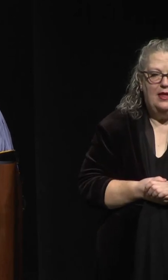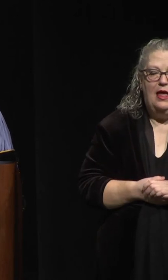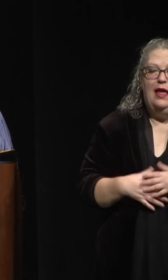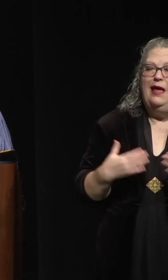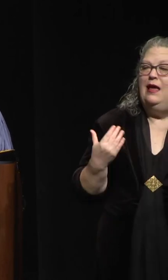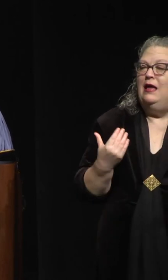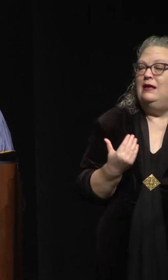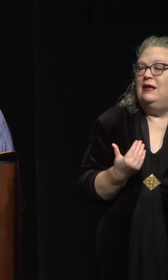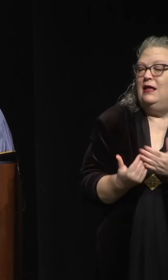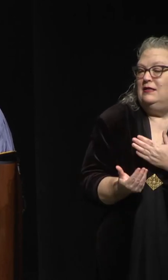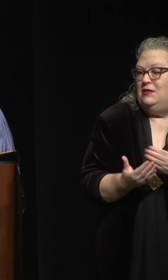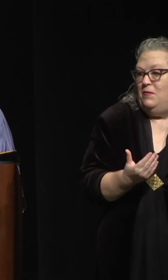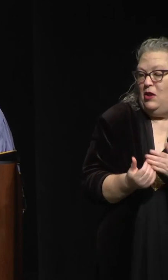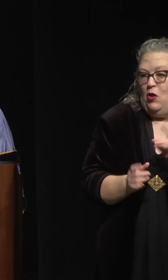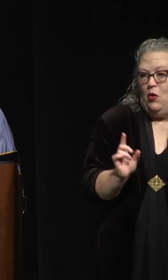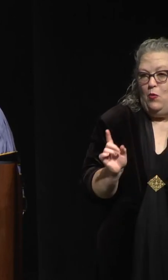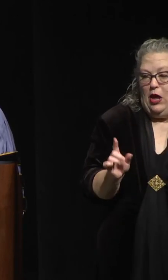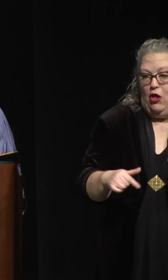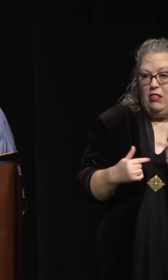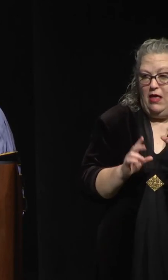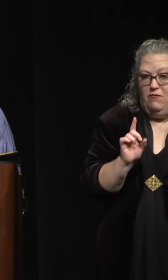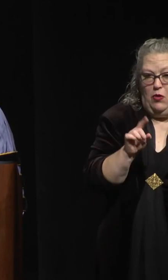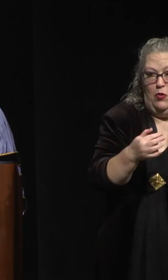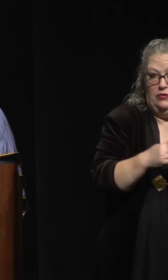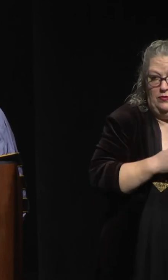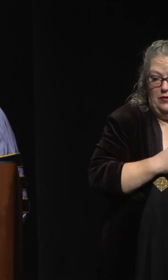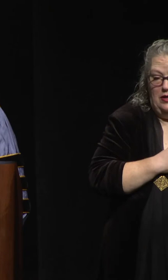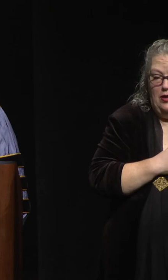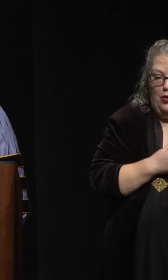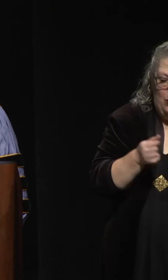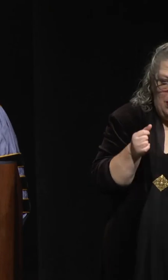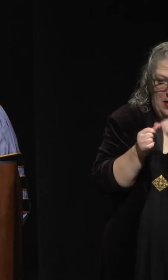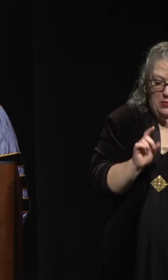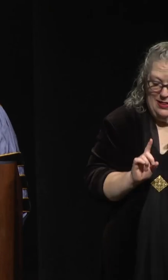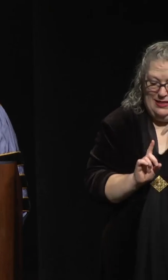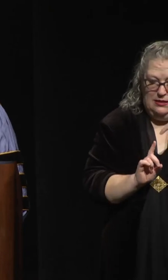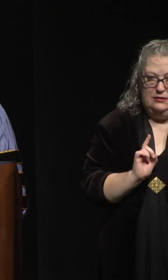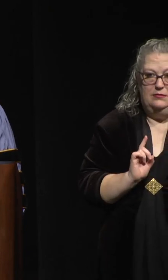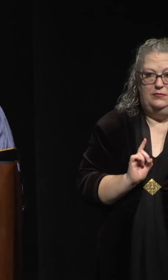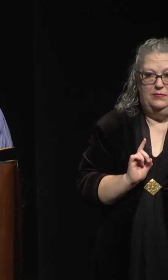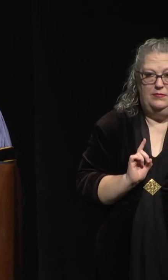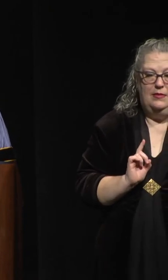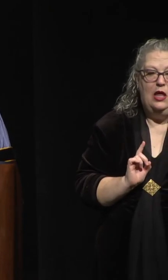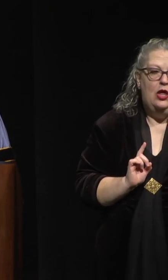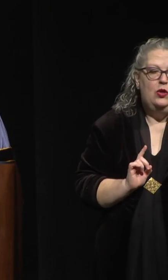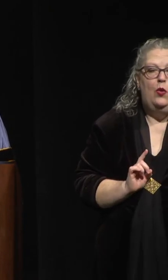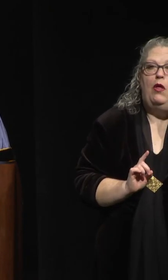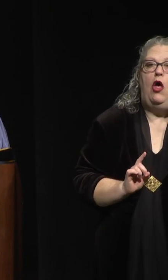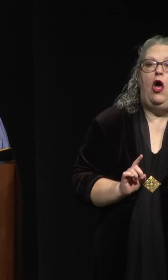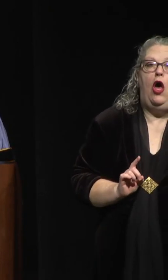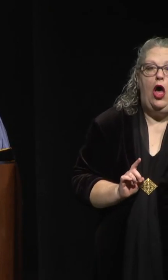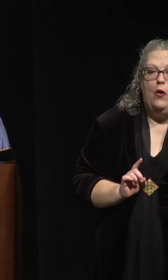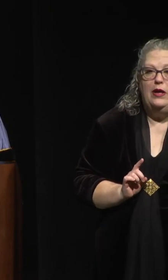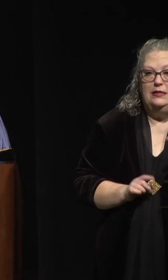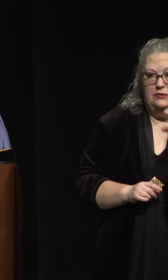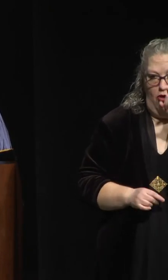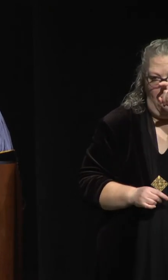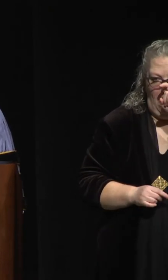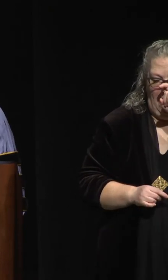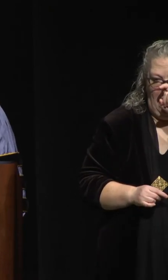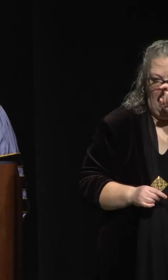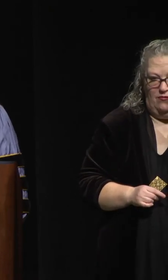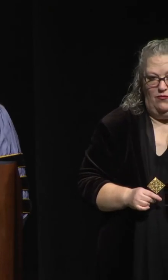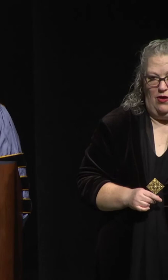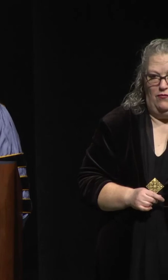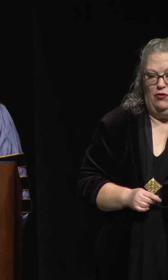No matter where life takes you, remember this. You will always be Hawkeyes,